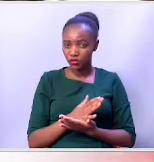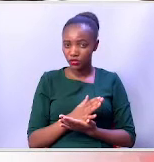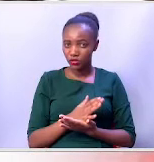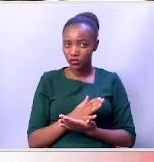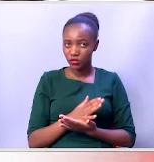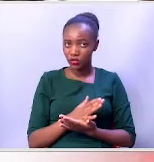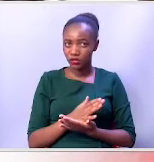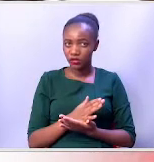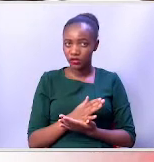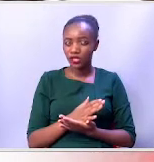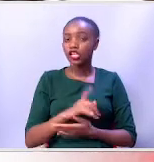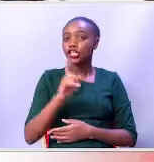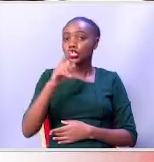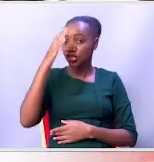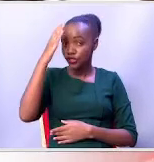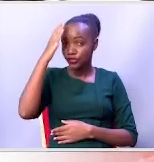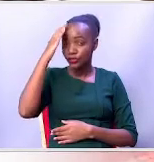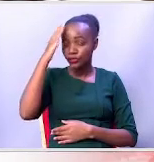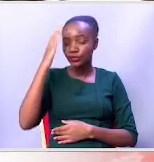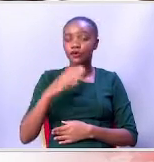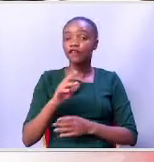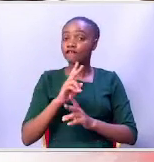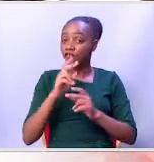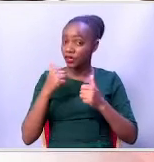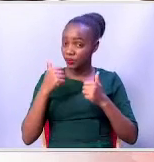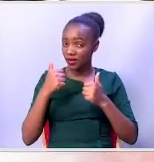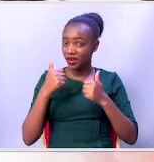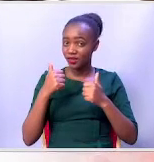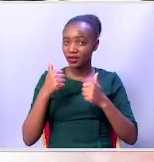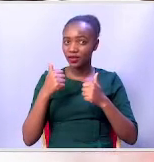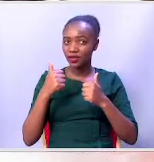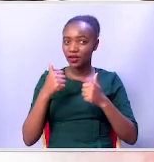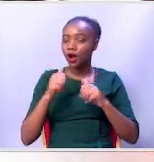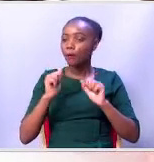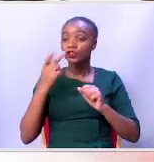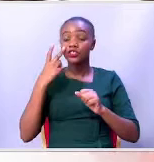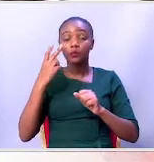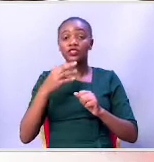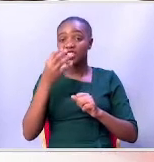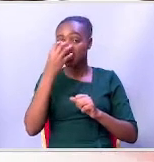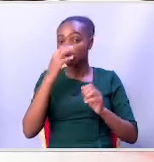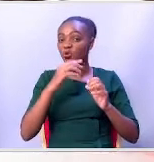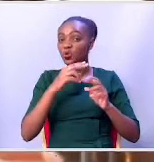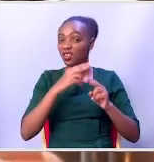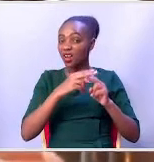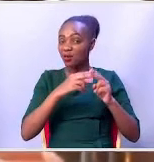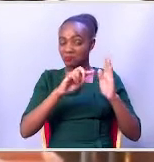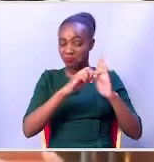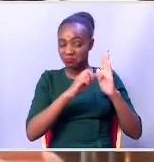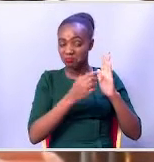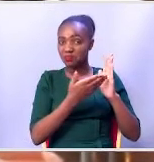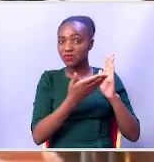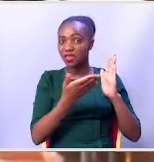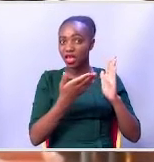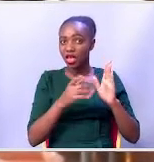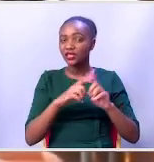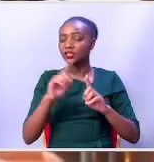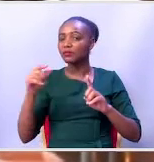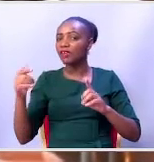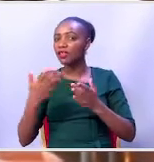country, you are sure to get his name and those of other people who are